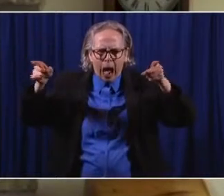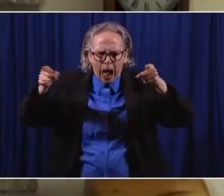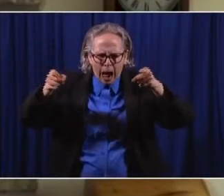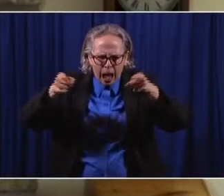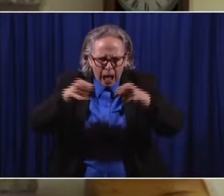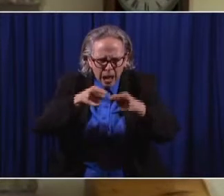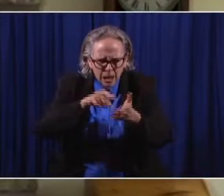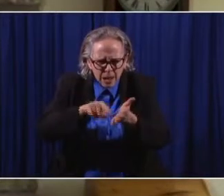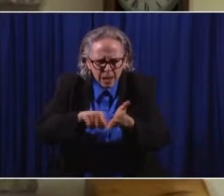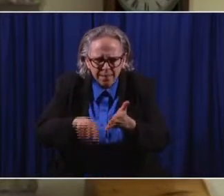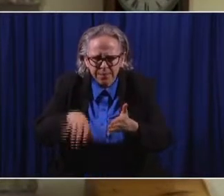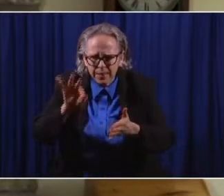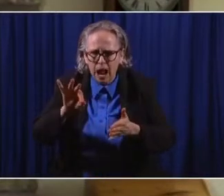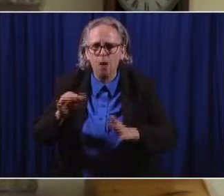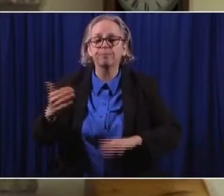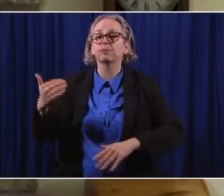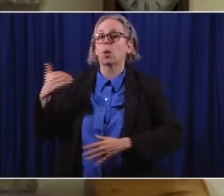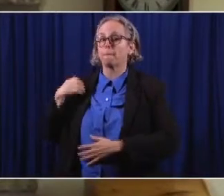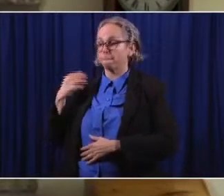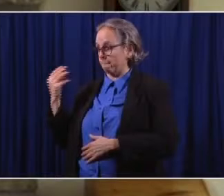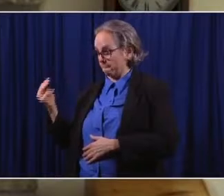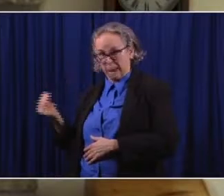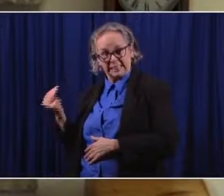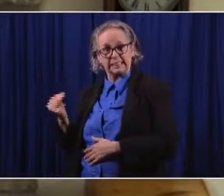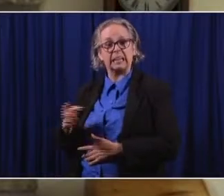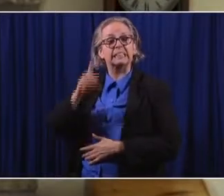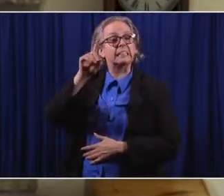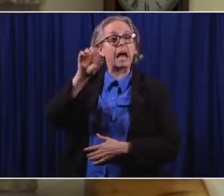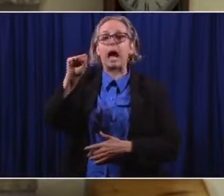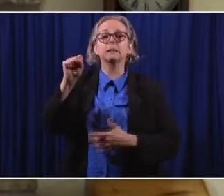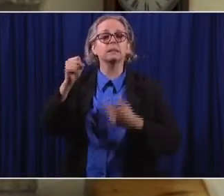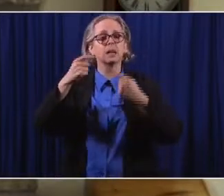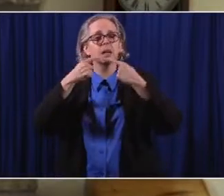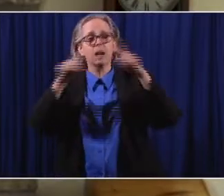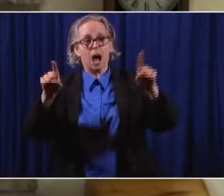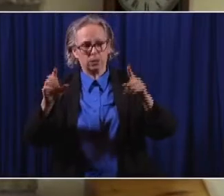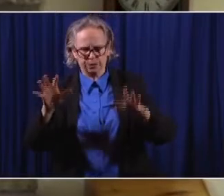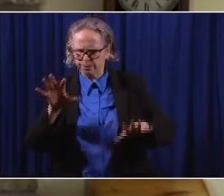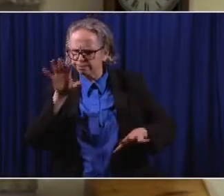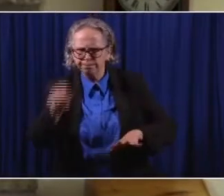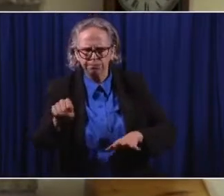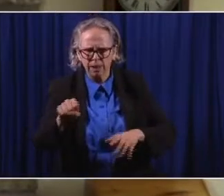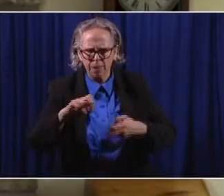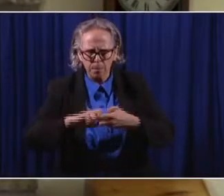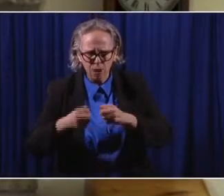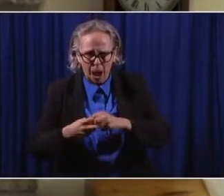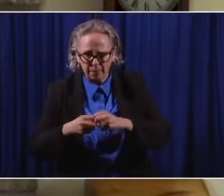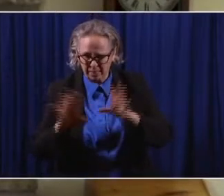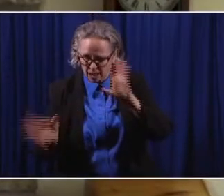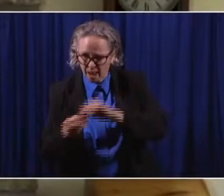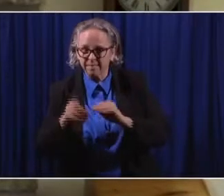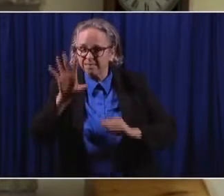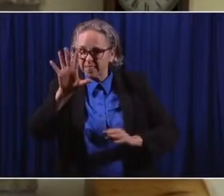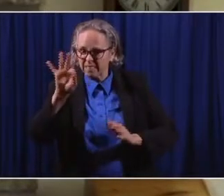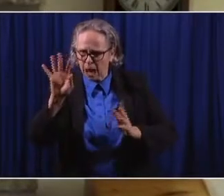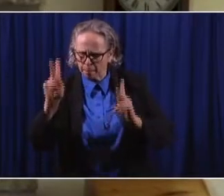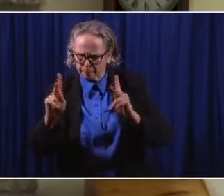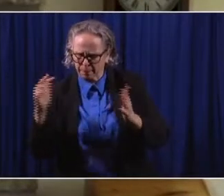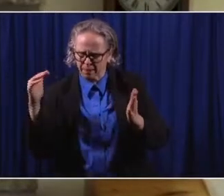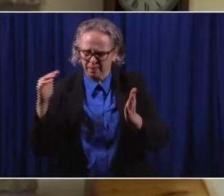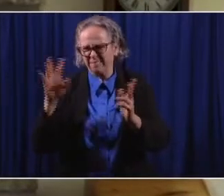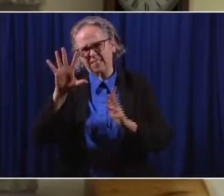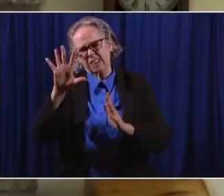DAS sent voter registration forms to all 59,000 individuals. So I want to thank DAS